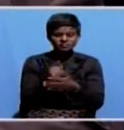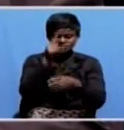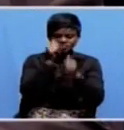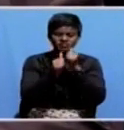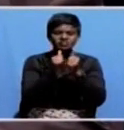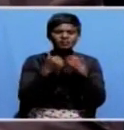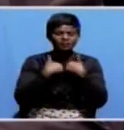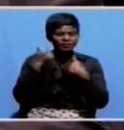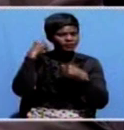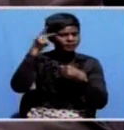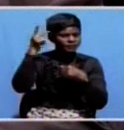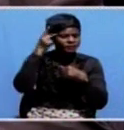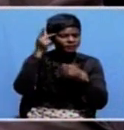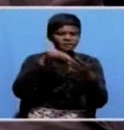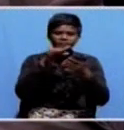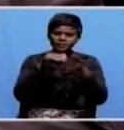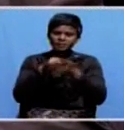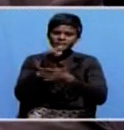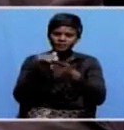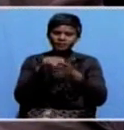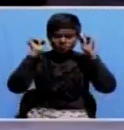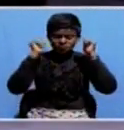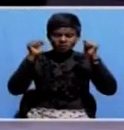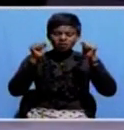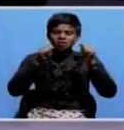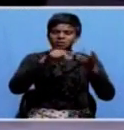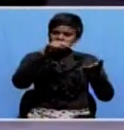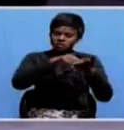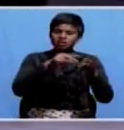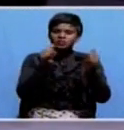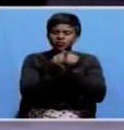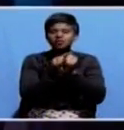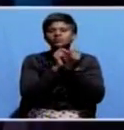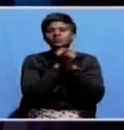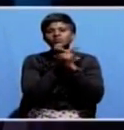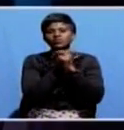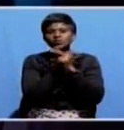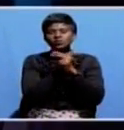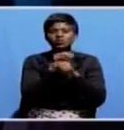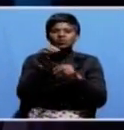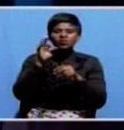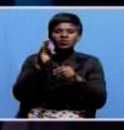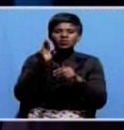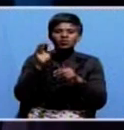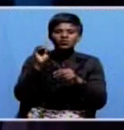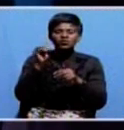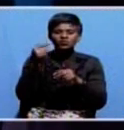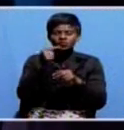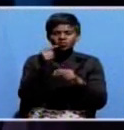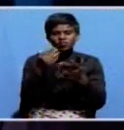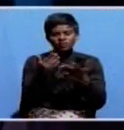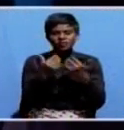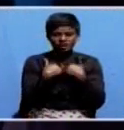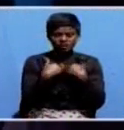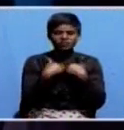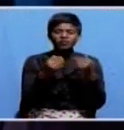was political centralism in appointing. You've lined up a lot of events coming forward. And one of them you had today, the